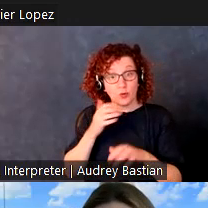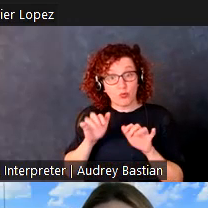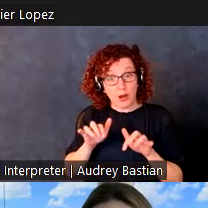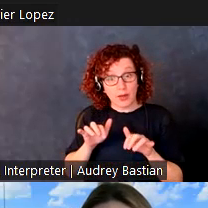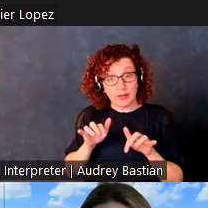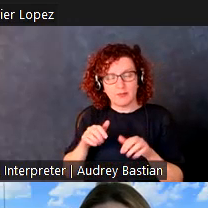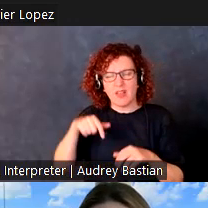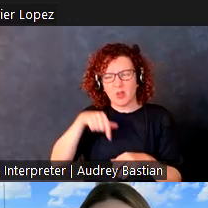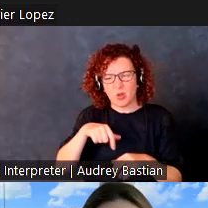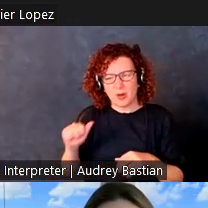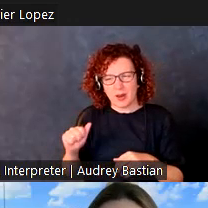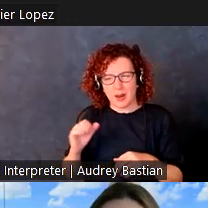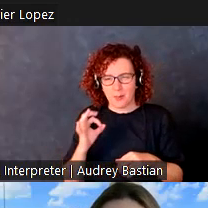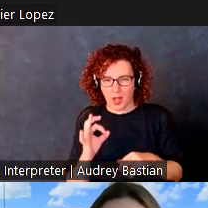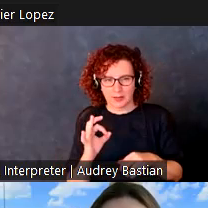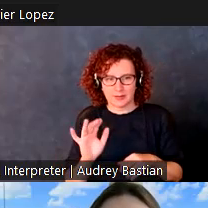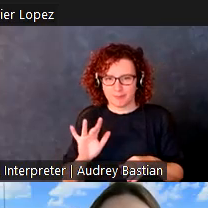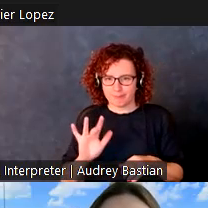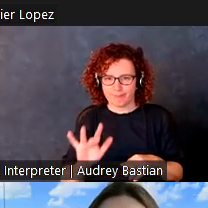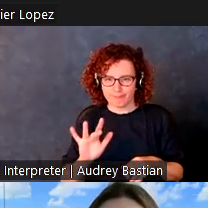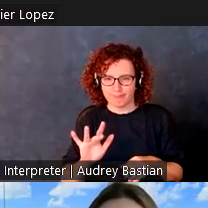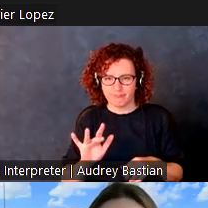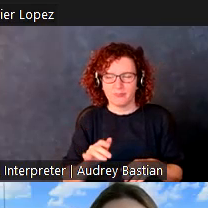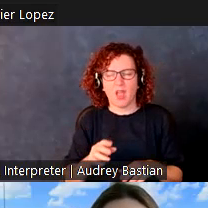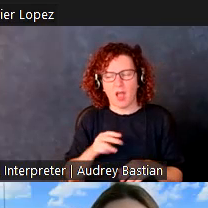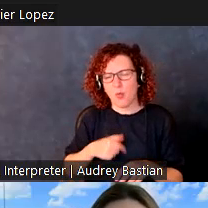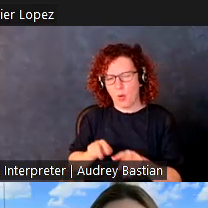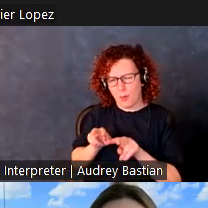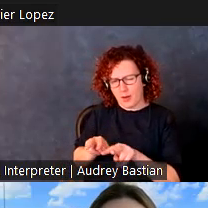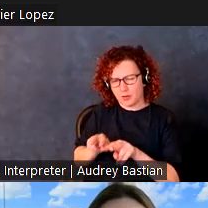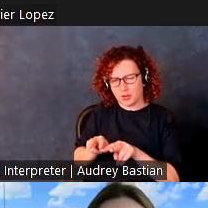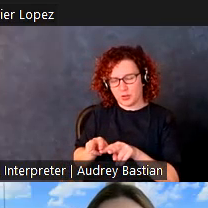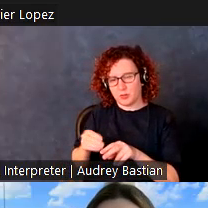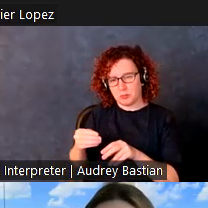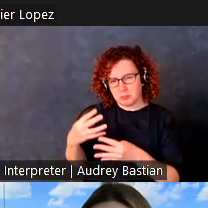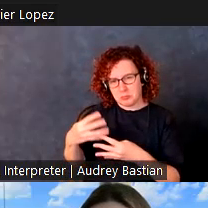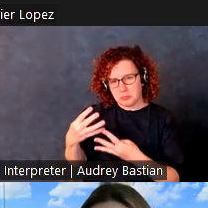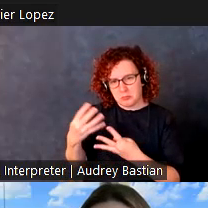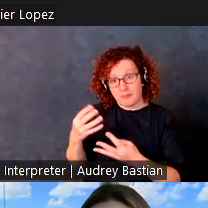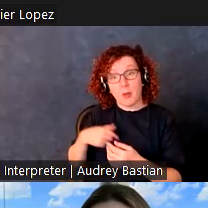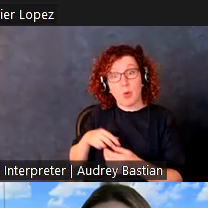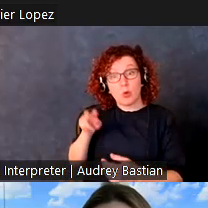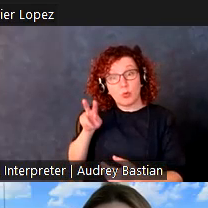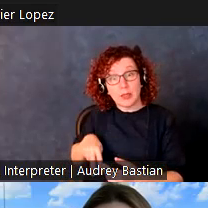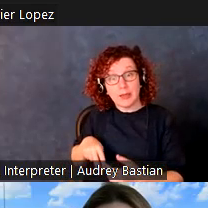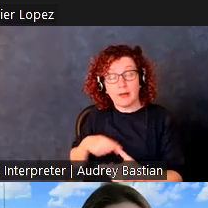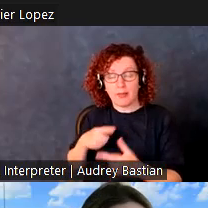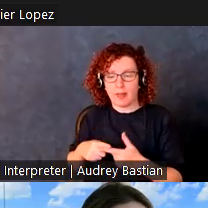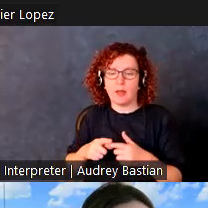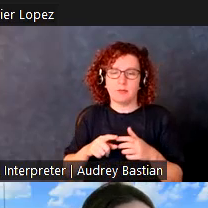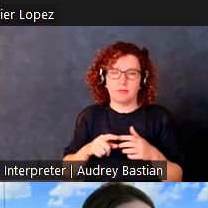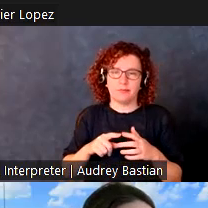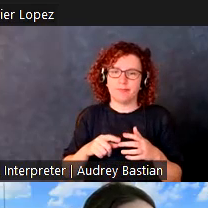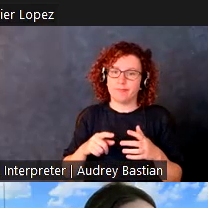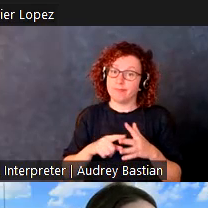box, which I will be monitoring. So I will read questions that come in and we will begin our question and